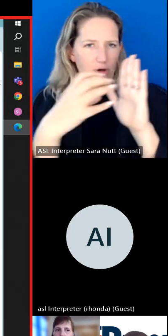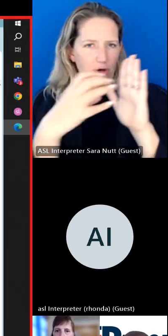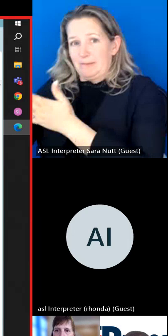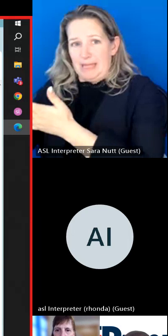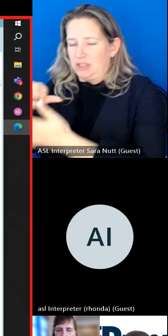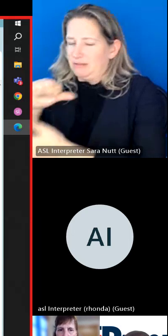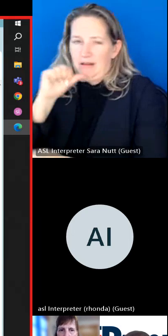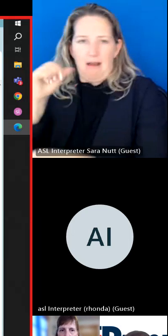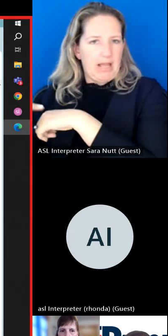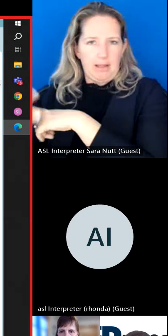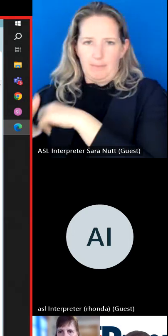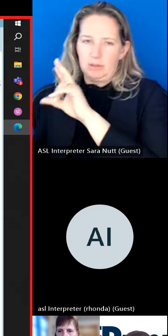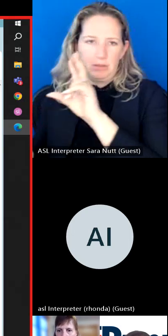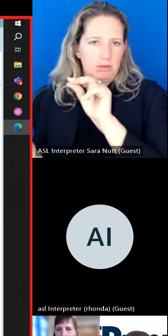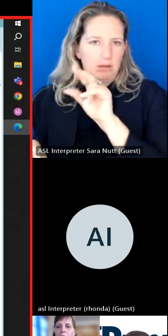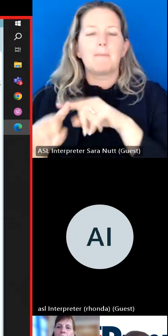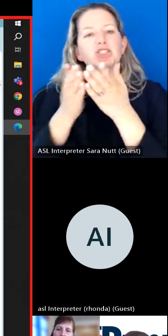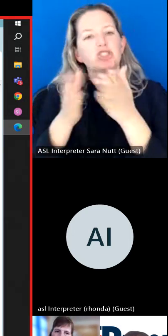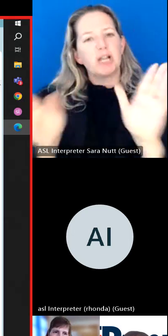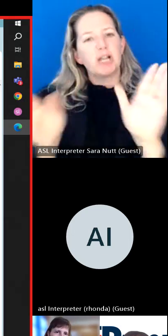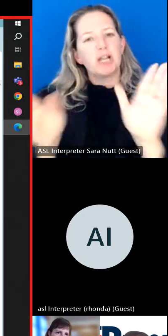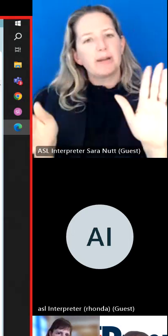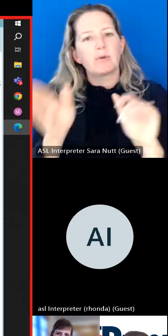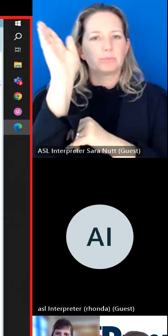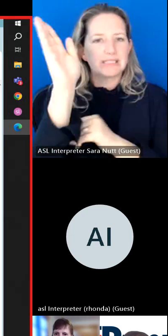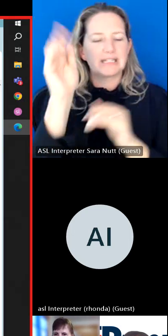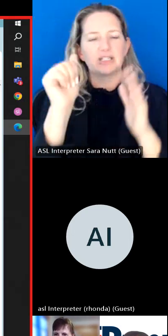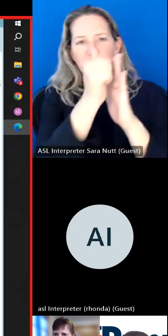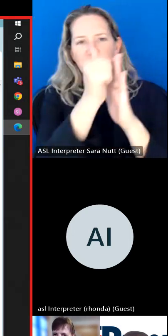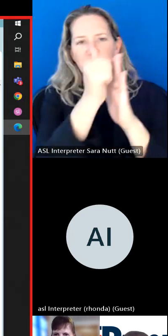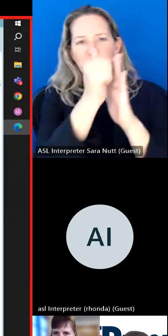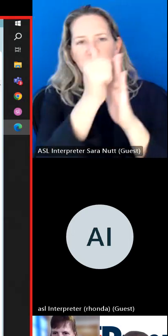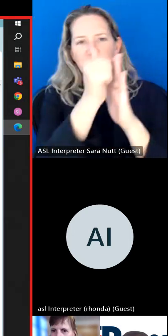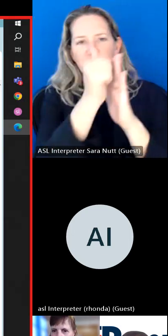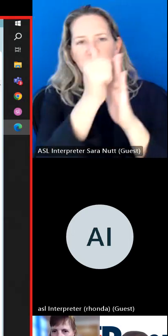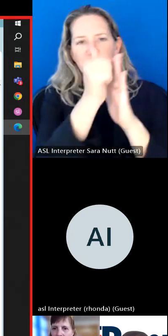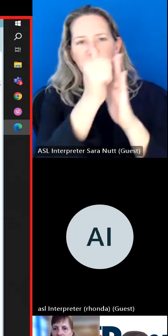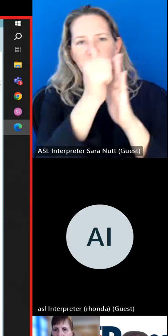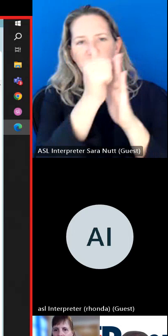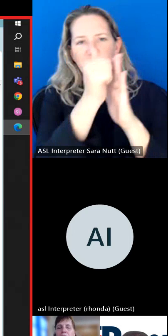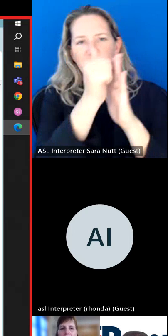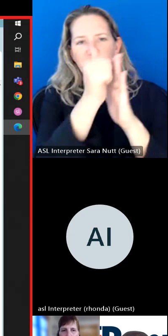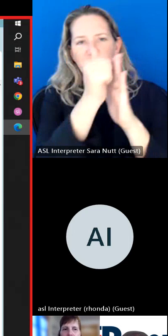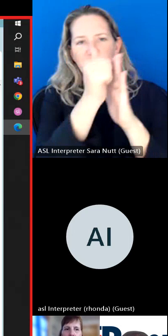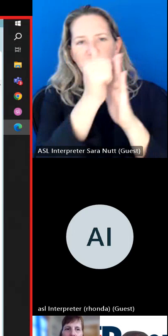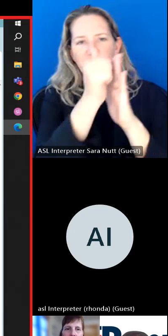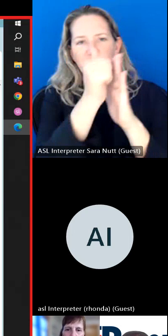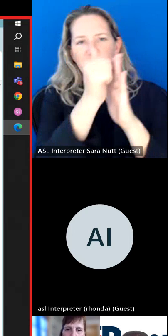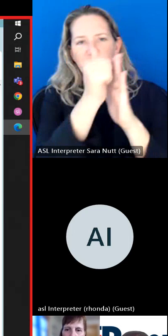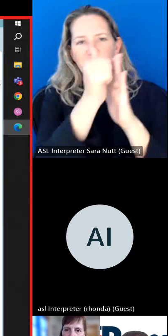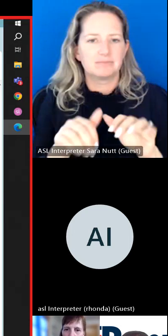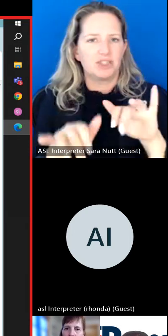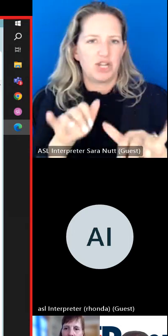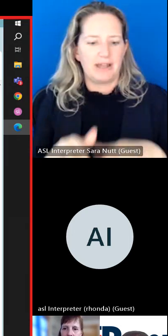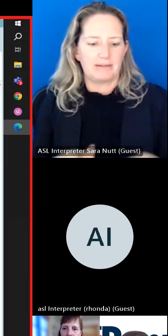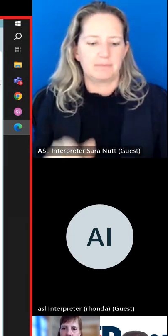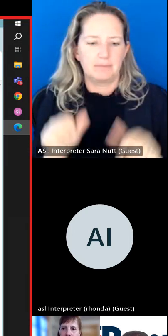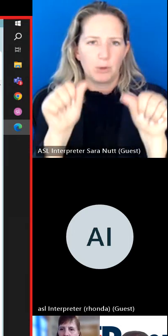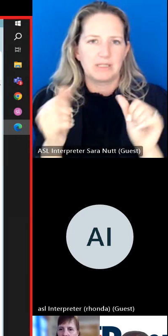be. This is the link to it. I just sent it again in the chat. Let's hope that